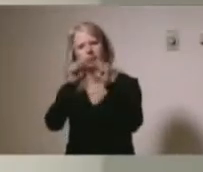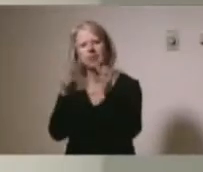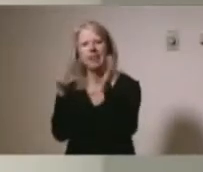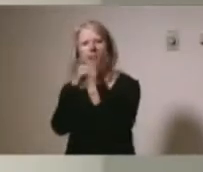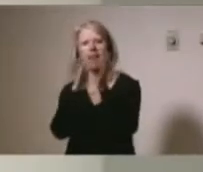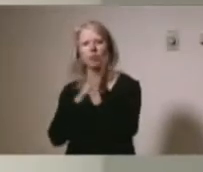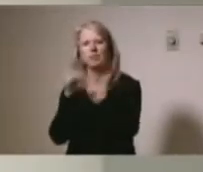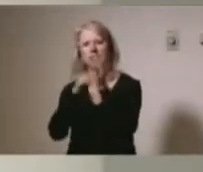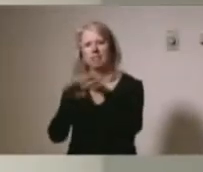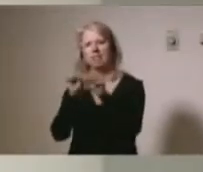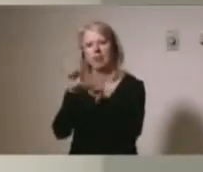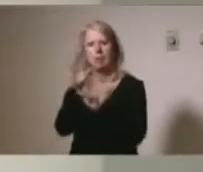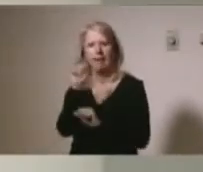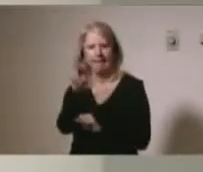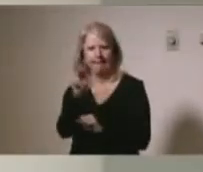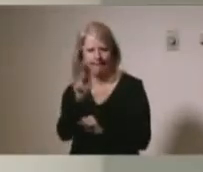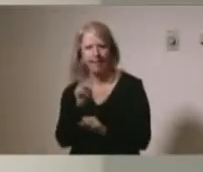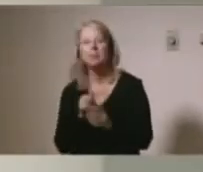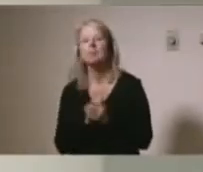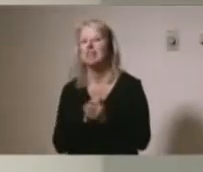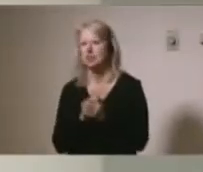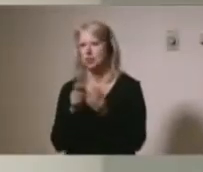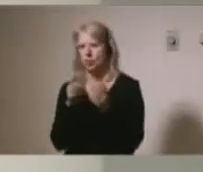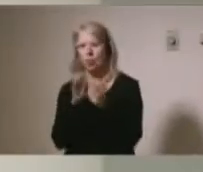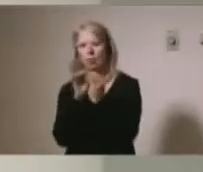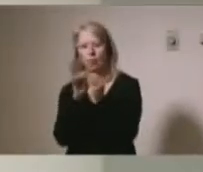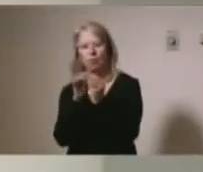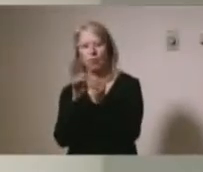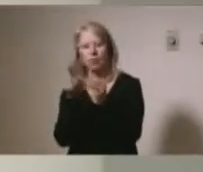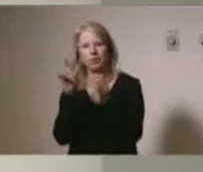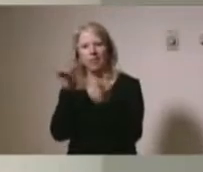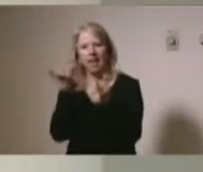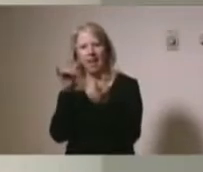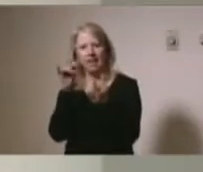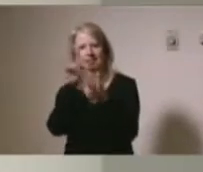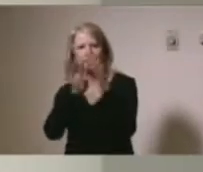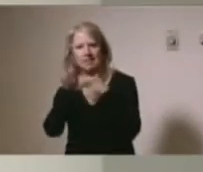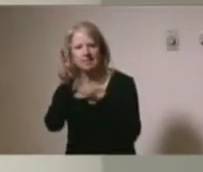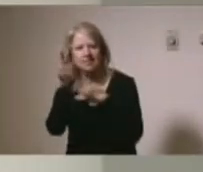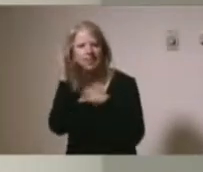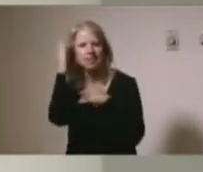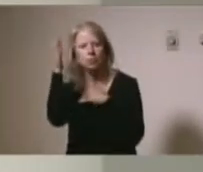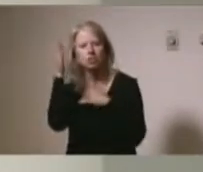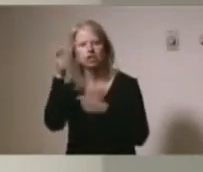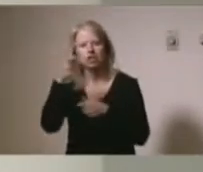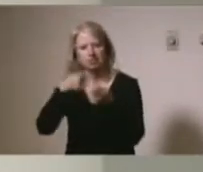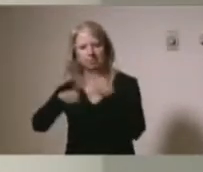Zealand. Arguably, this was going back to the future by